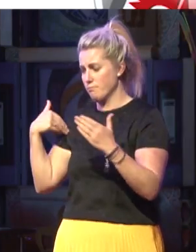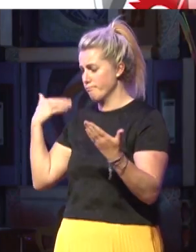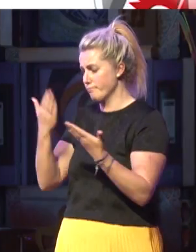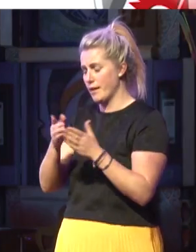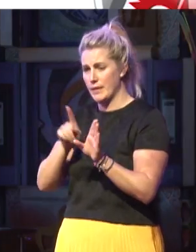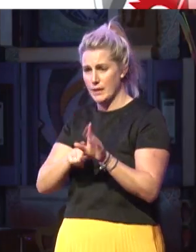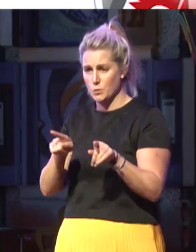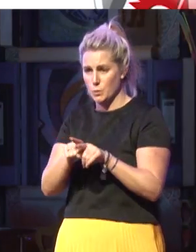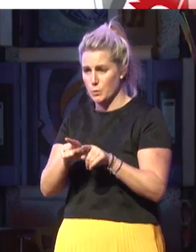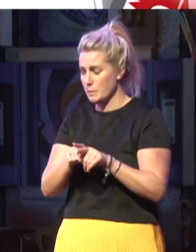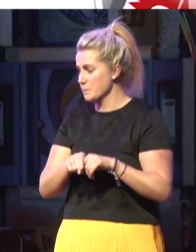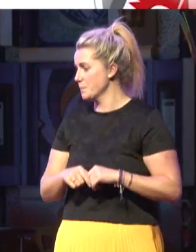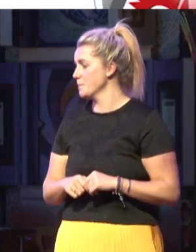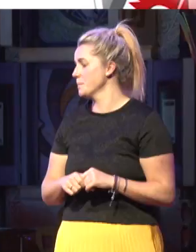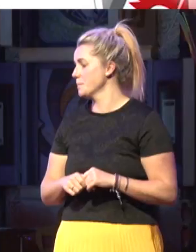years.